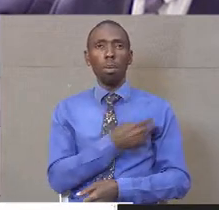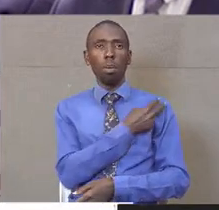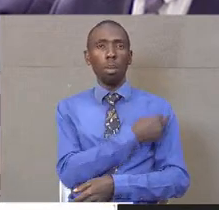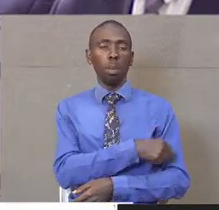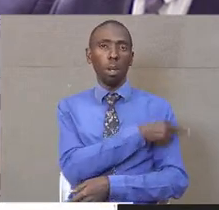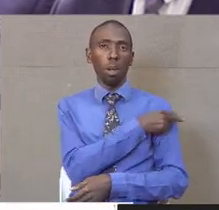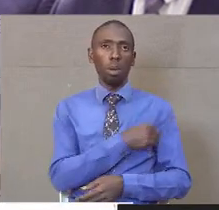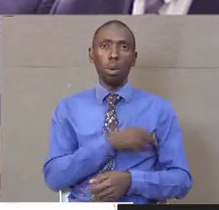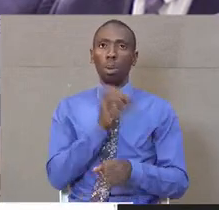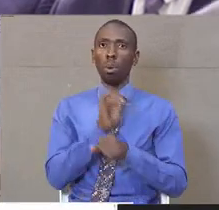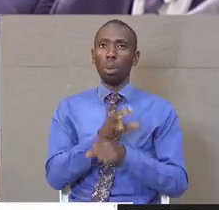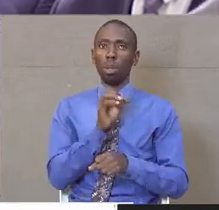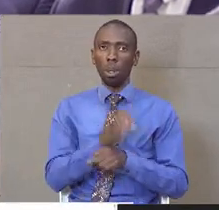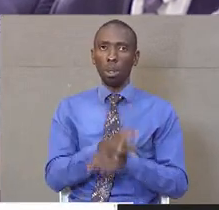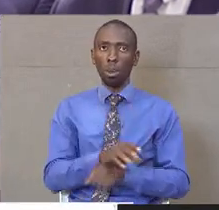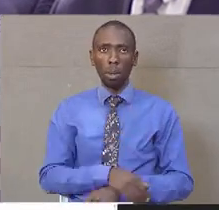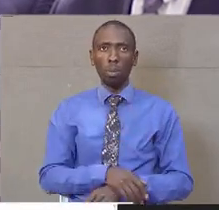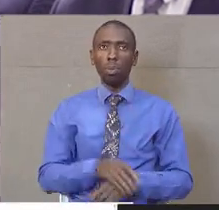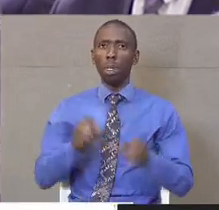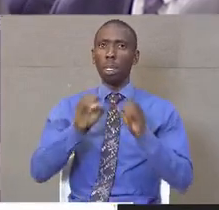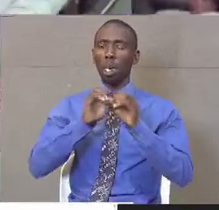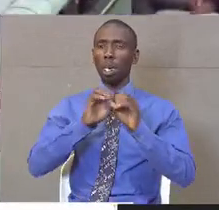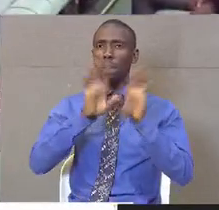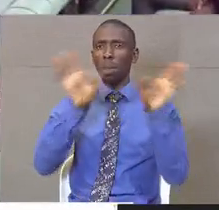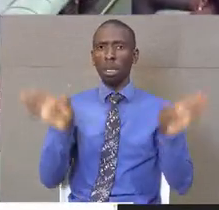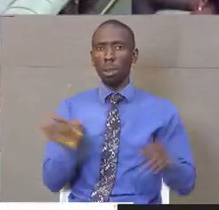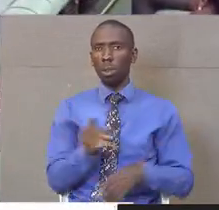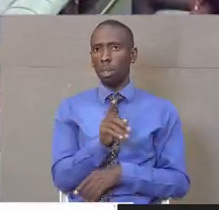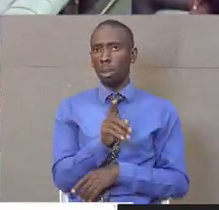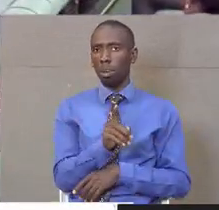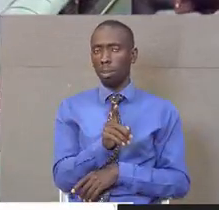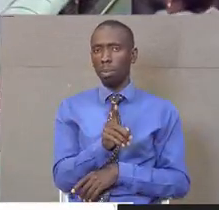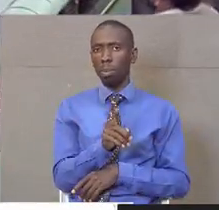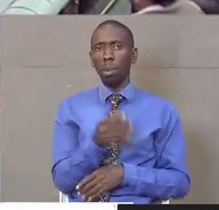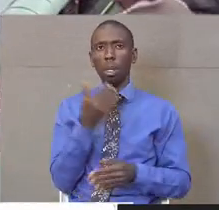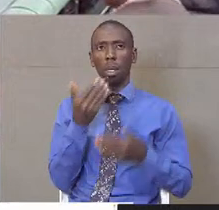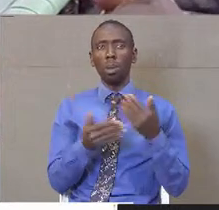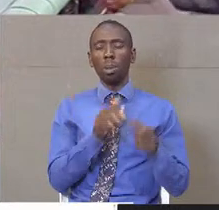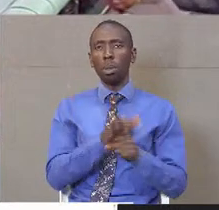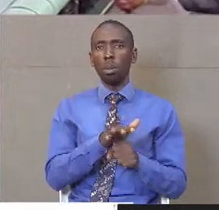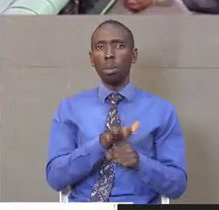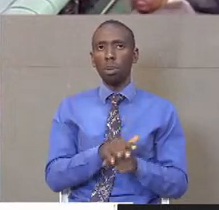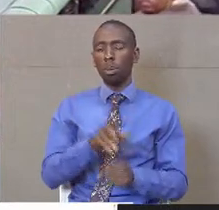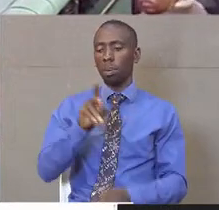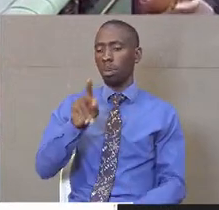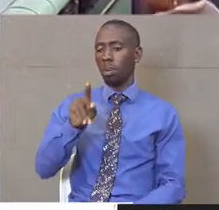medical consultants. Clarification. Thank you so much.